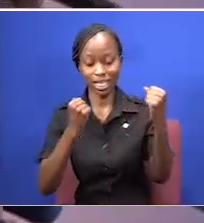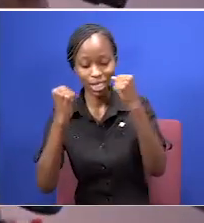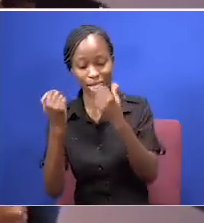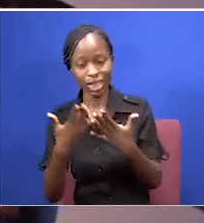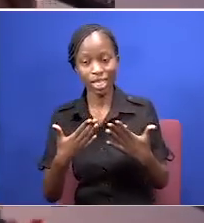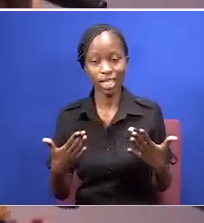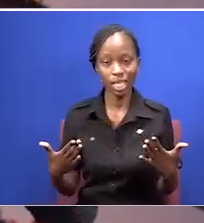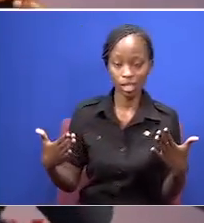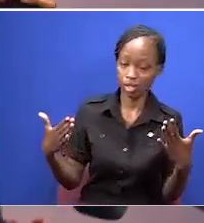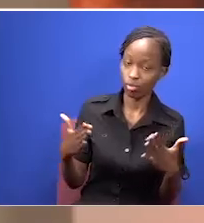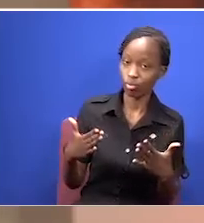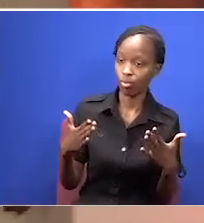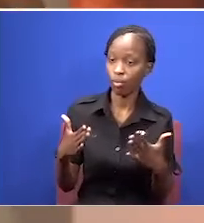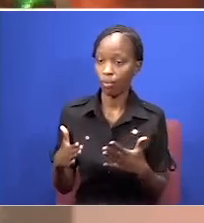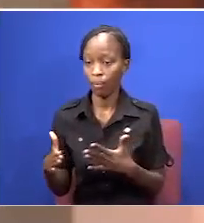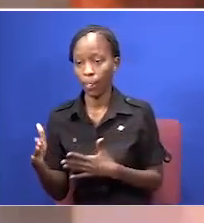are you ready